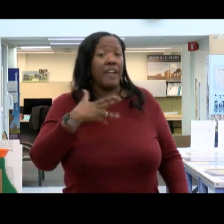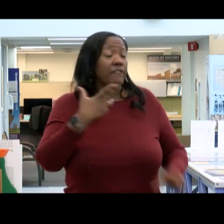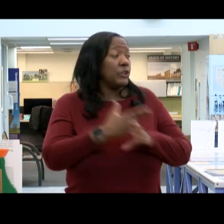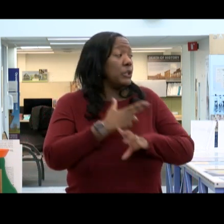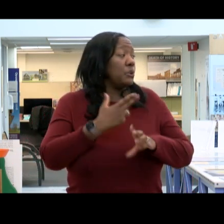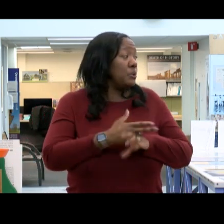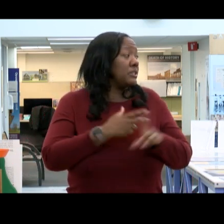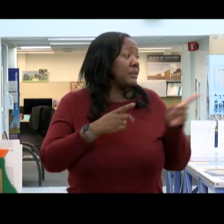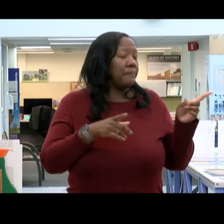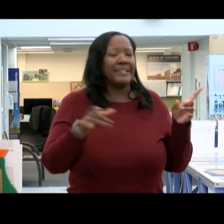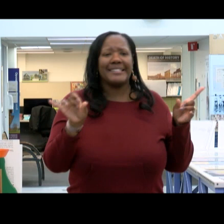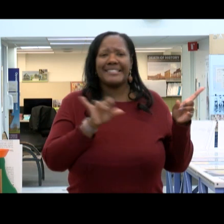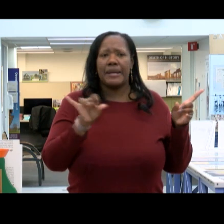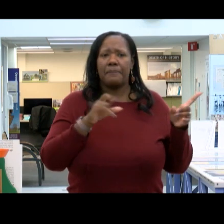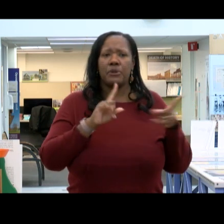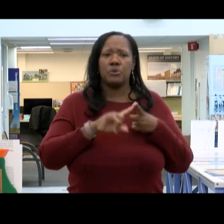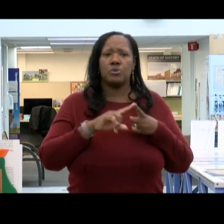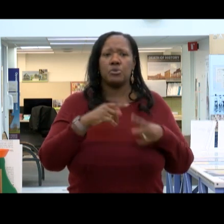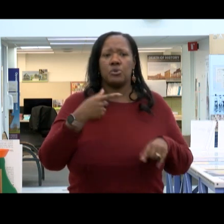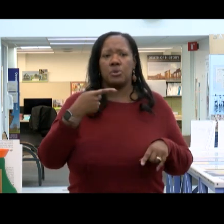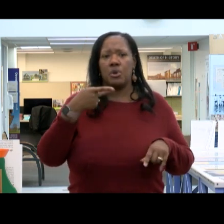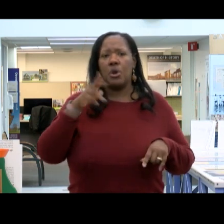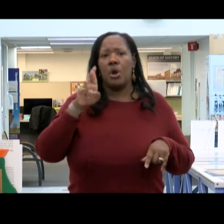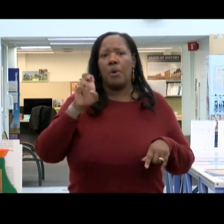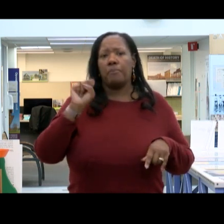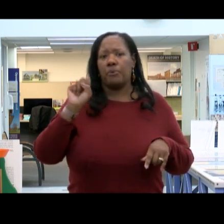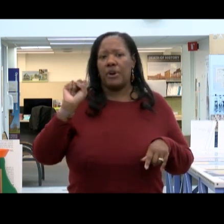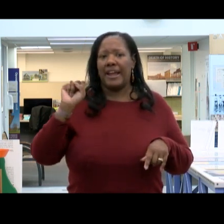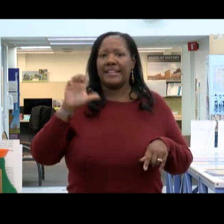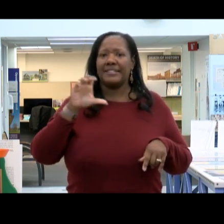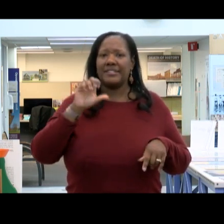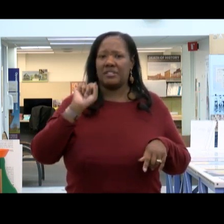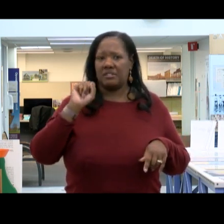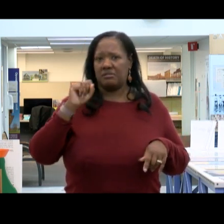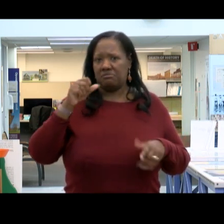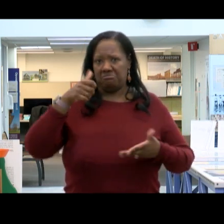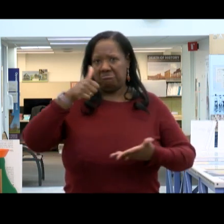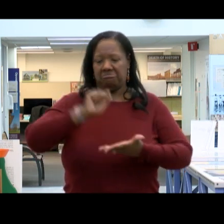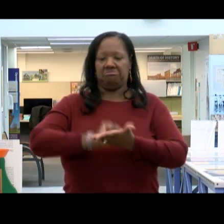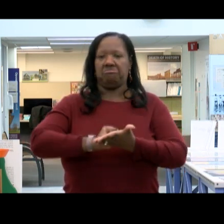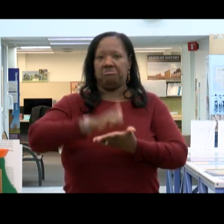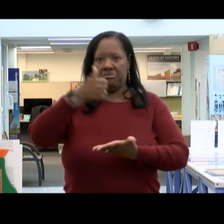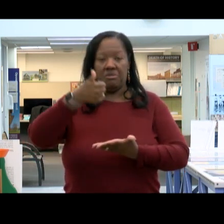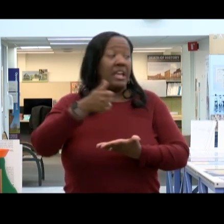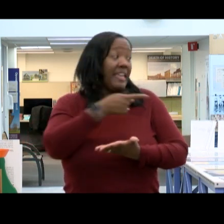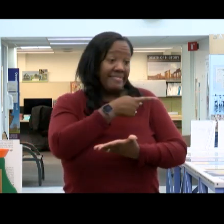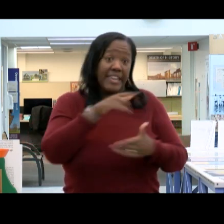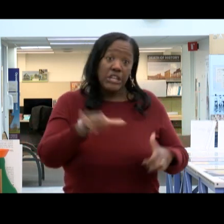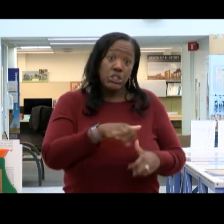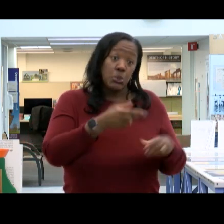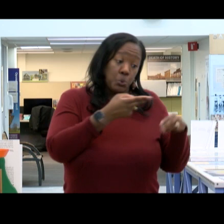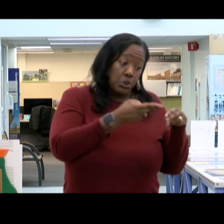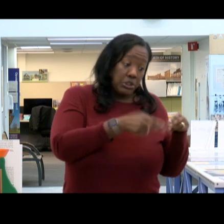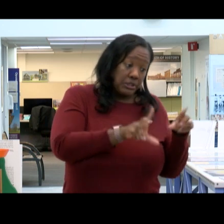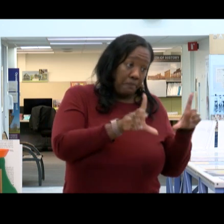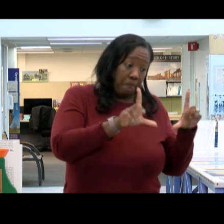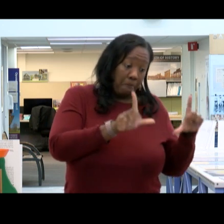similar to a press type. And they can do these quite large. This is a small sample, but they can do large mural